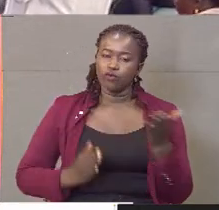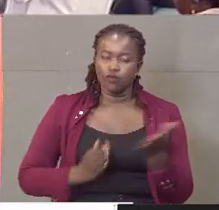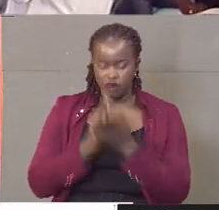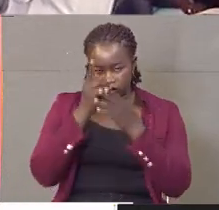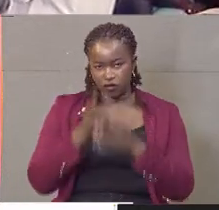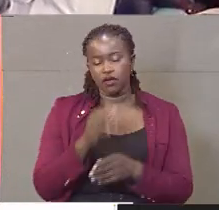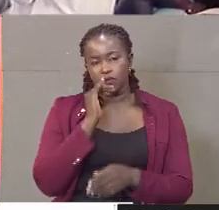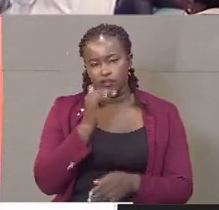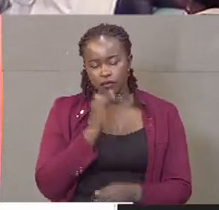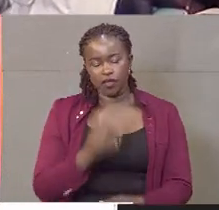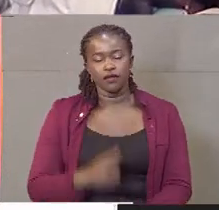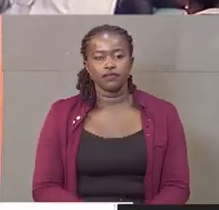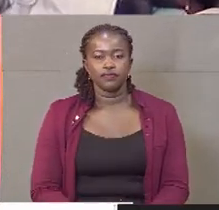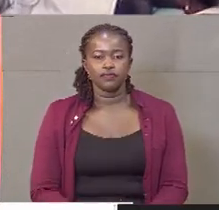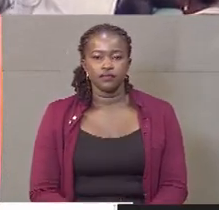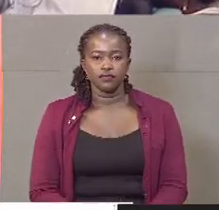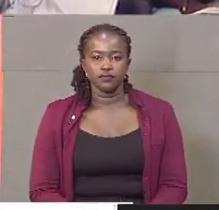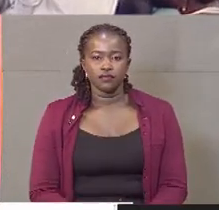8 reports.